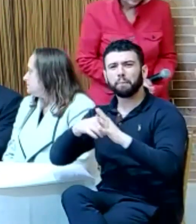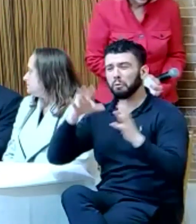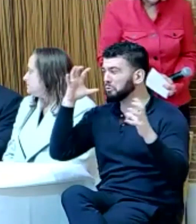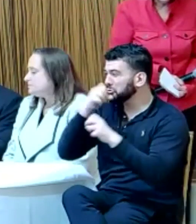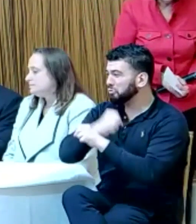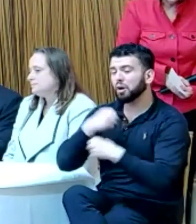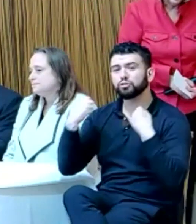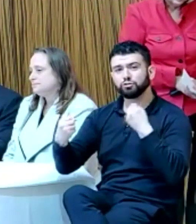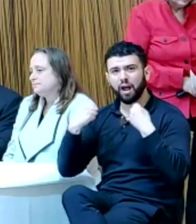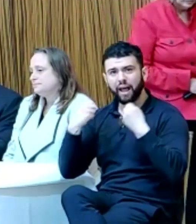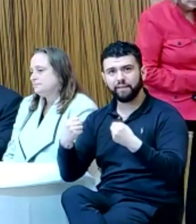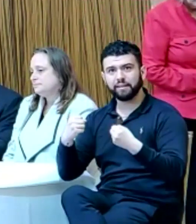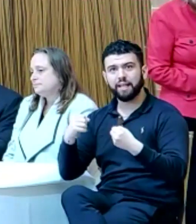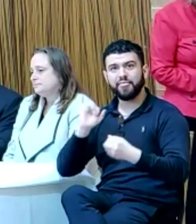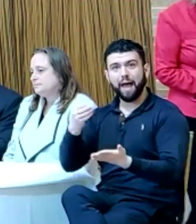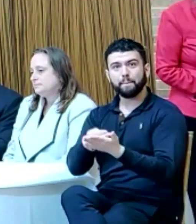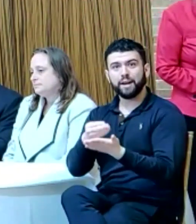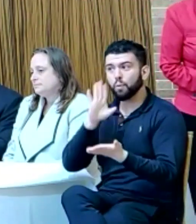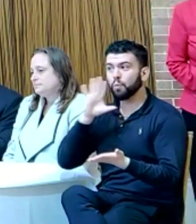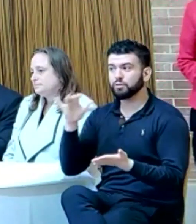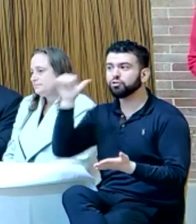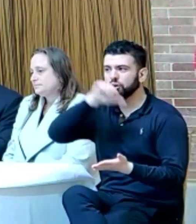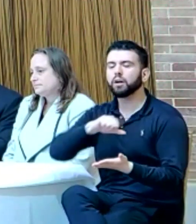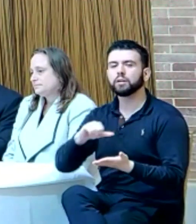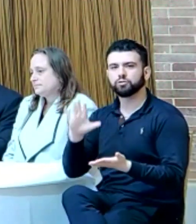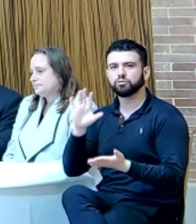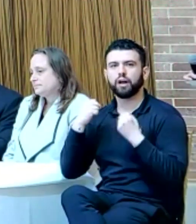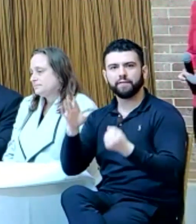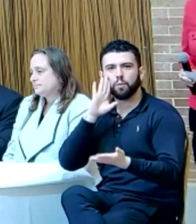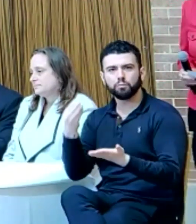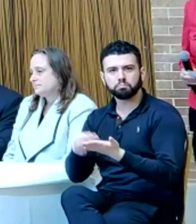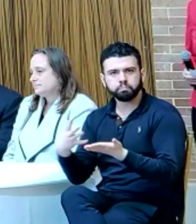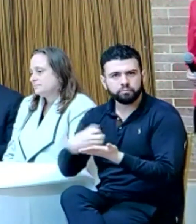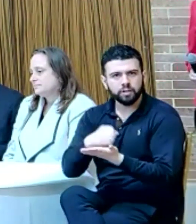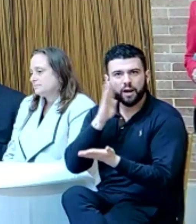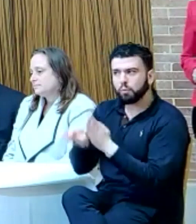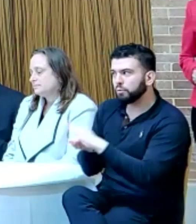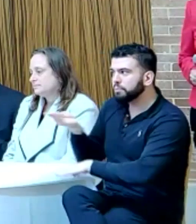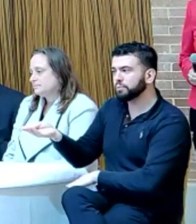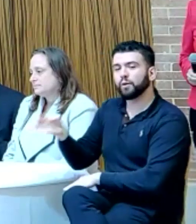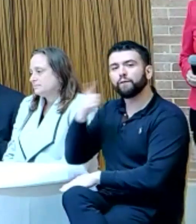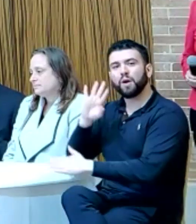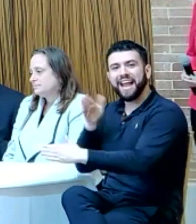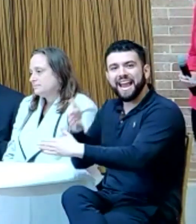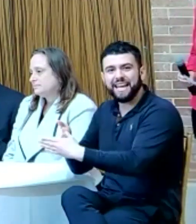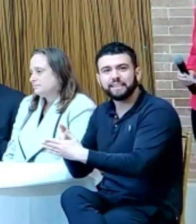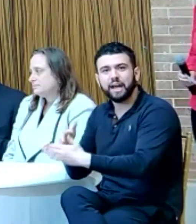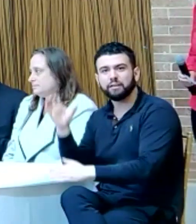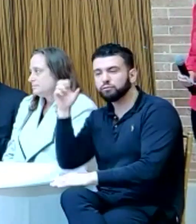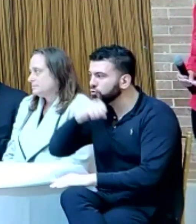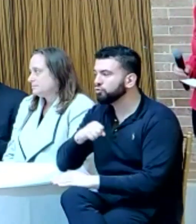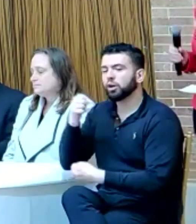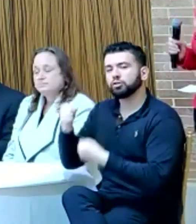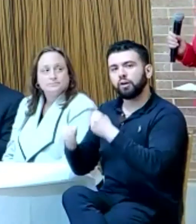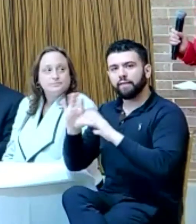money is go back into anti-drunk driving uh incentives or or work in the community so maybe there's an Avenue there for that as